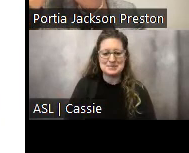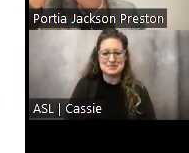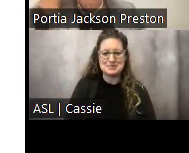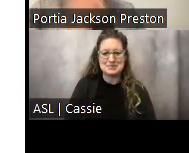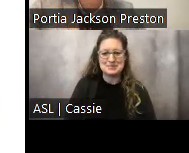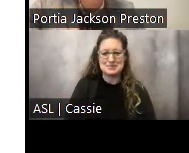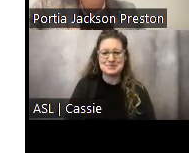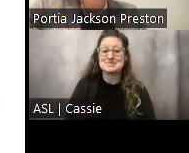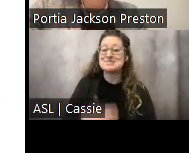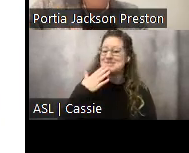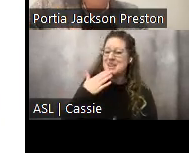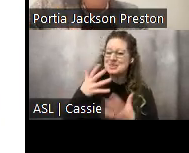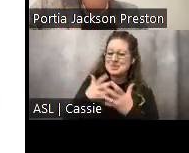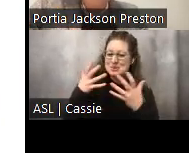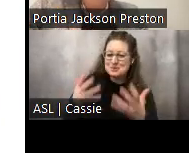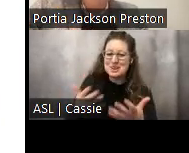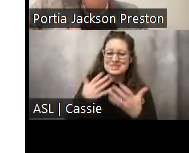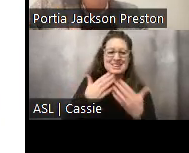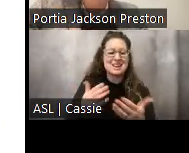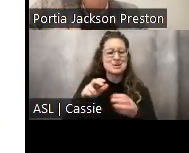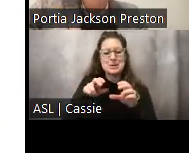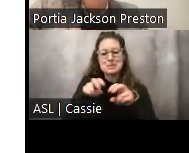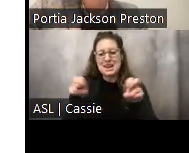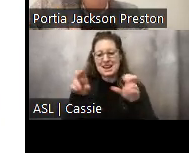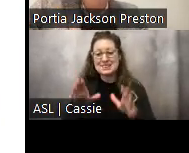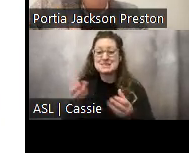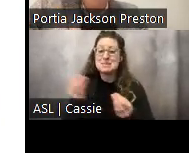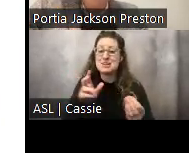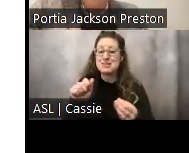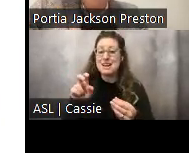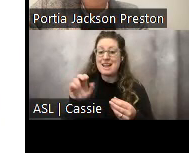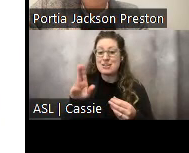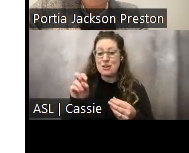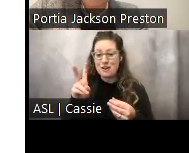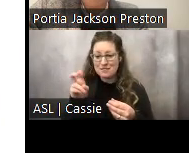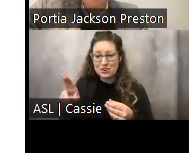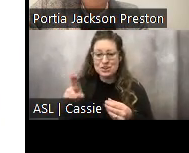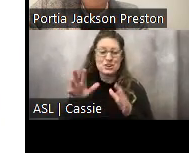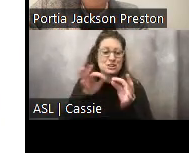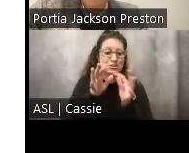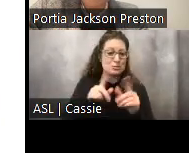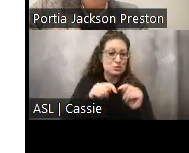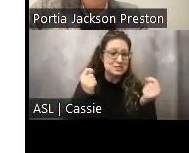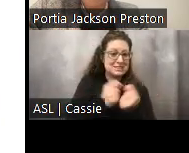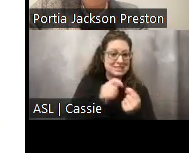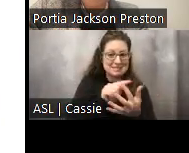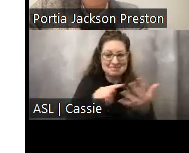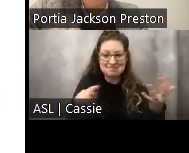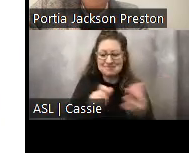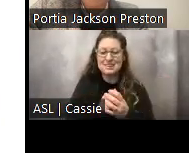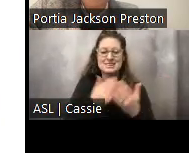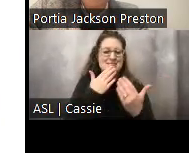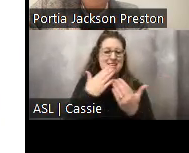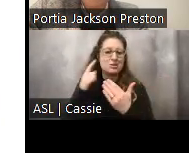all of our panelists, our moderator, Ann Carver, our interpreter team, as well as our